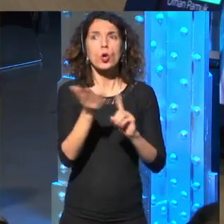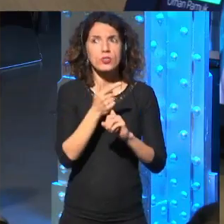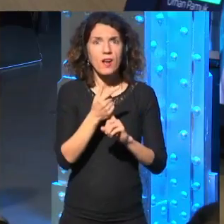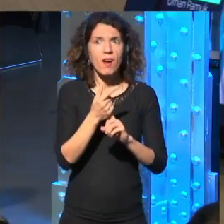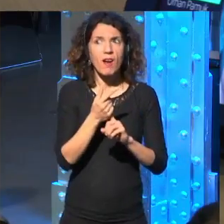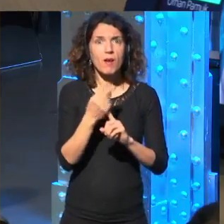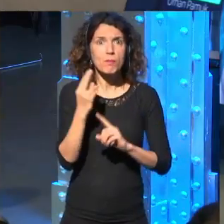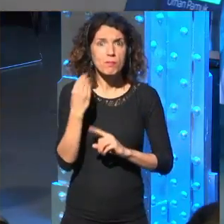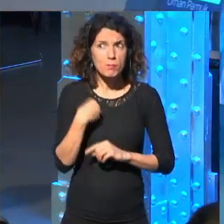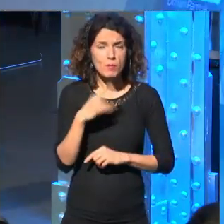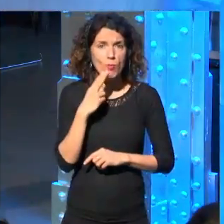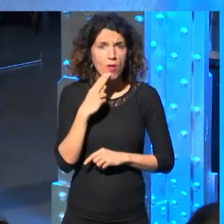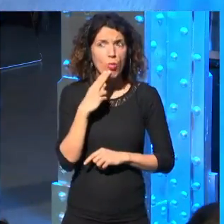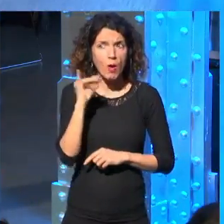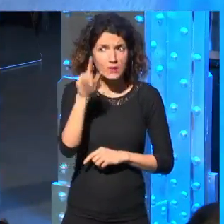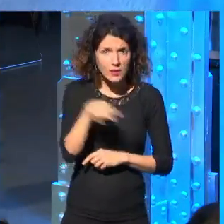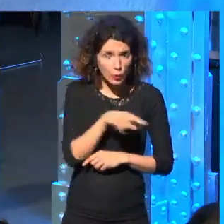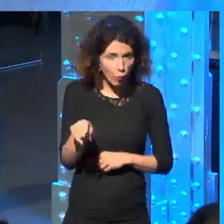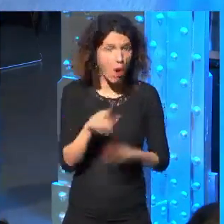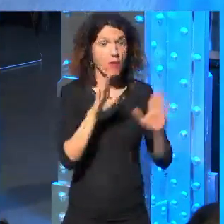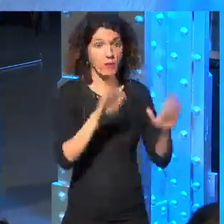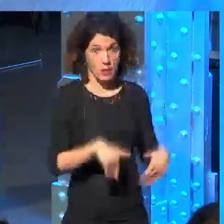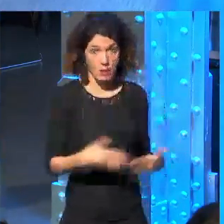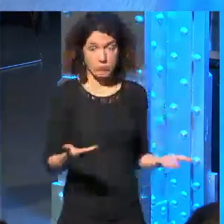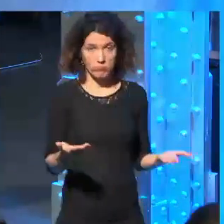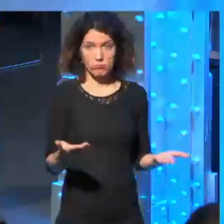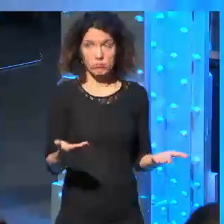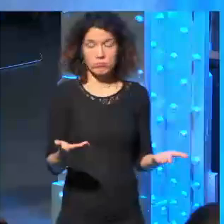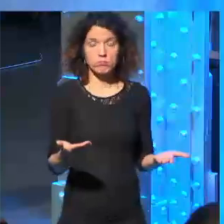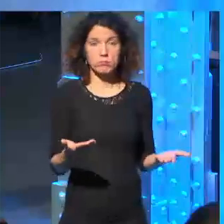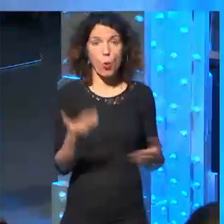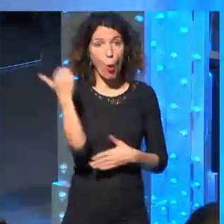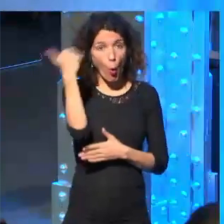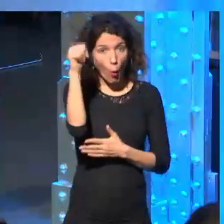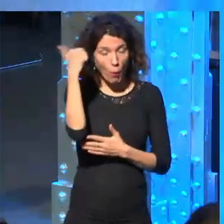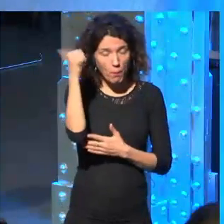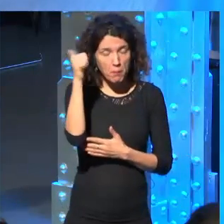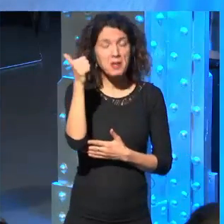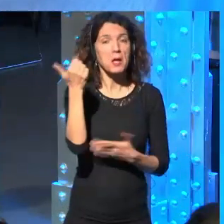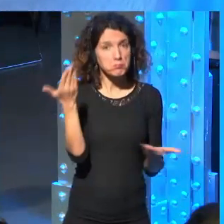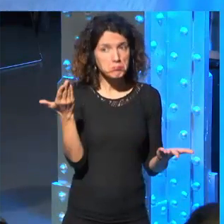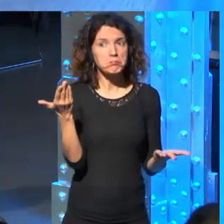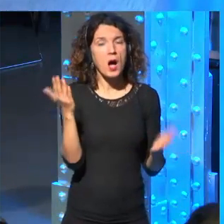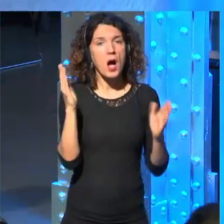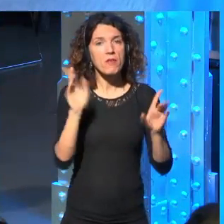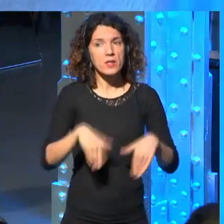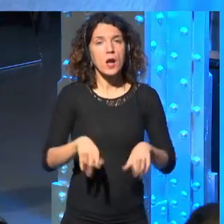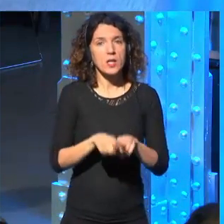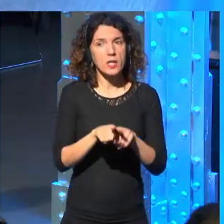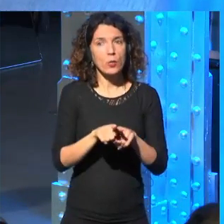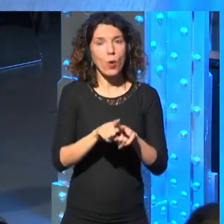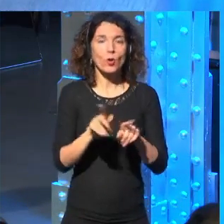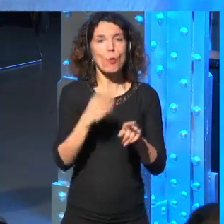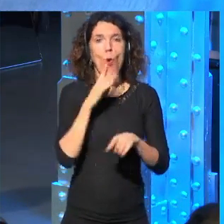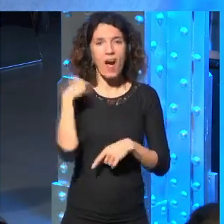man assumes almost shamanistic powers, because the well digger, if he